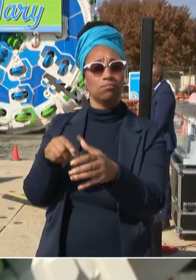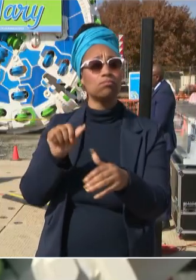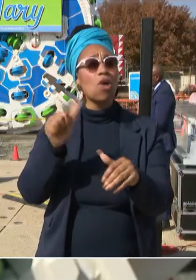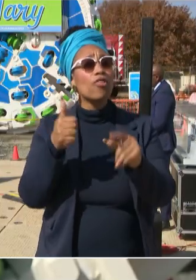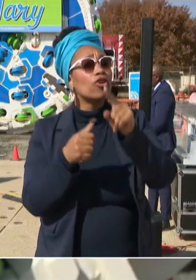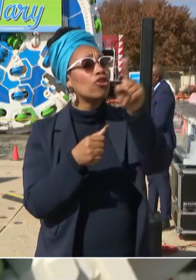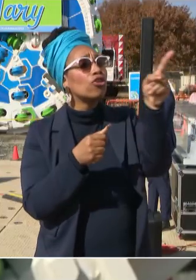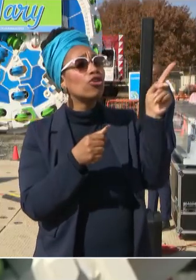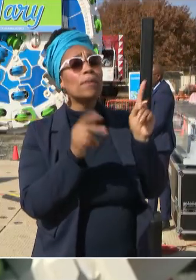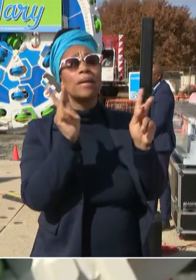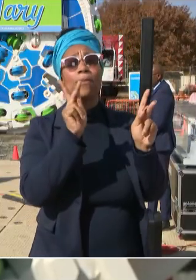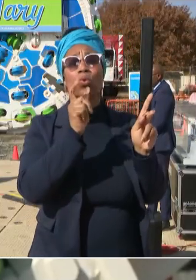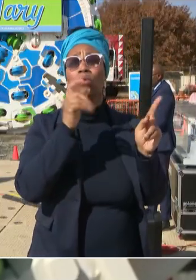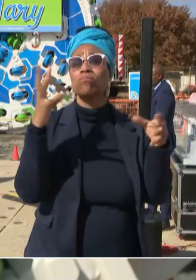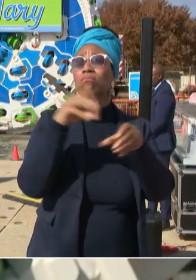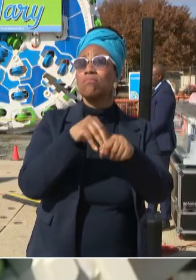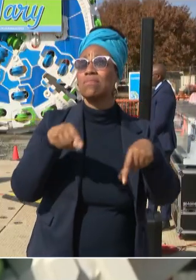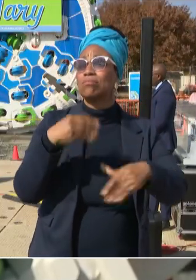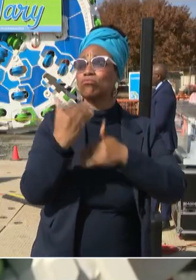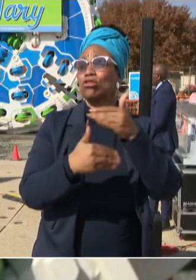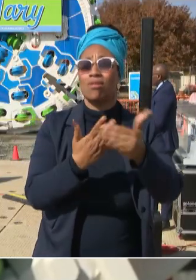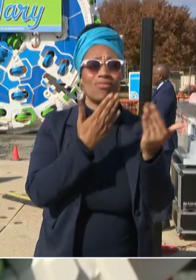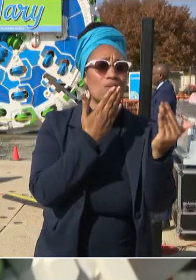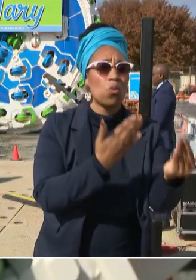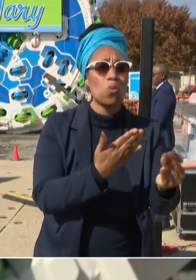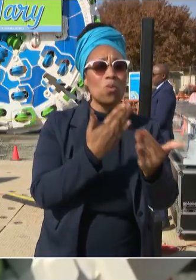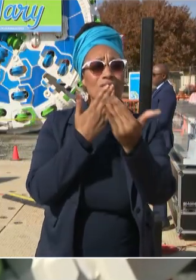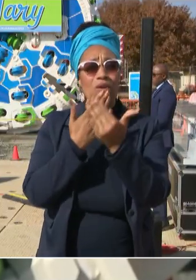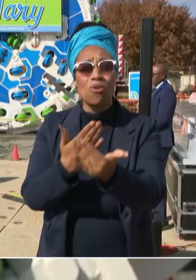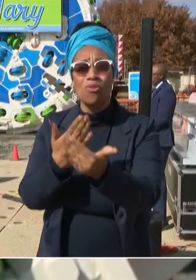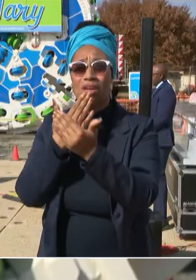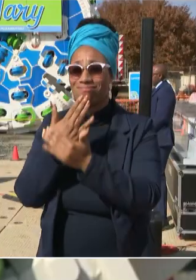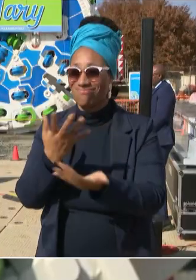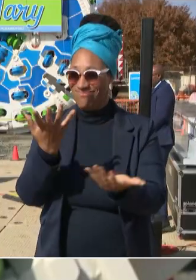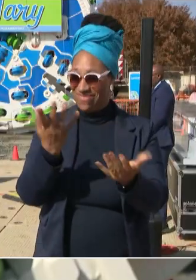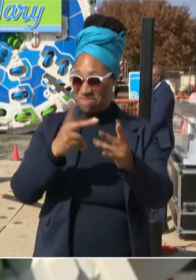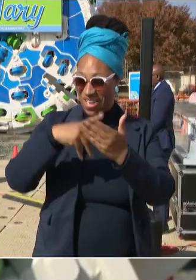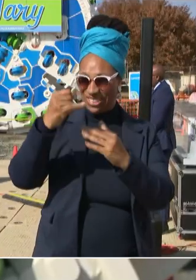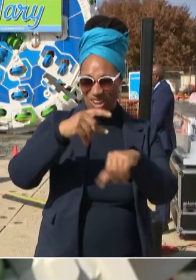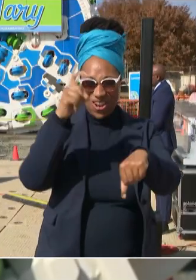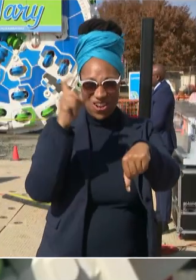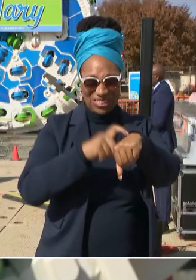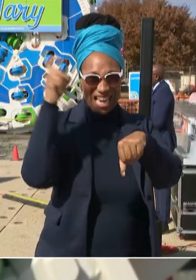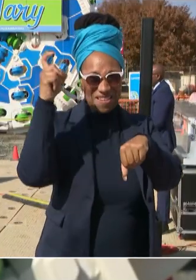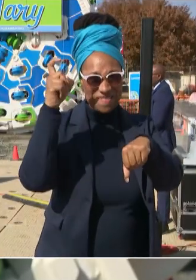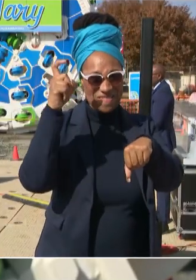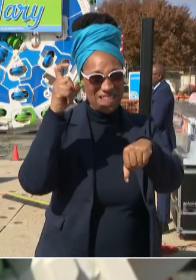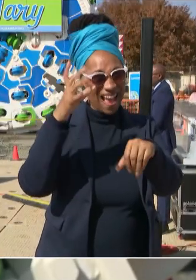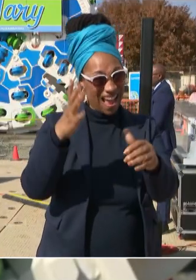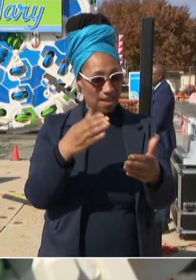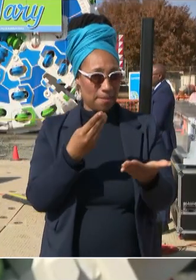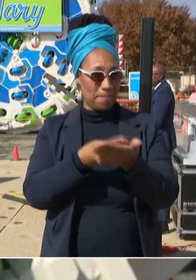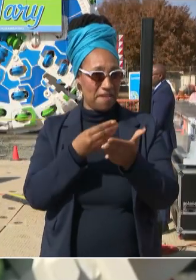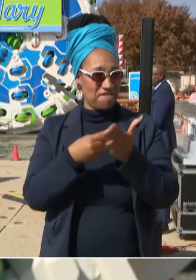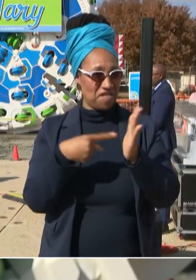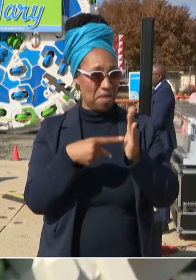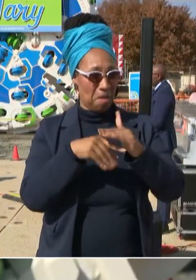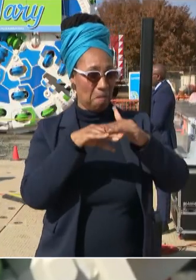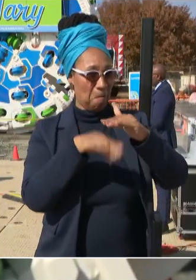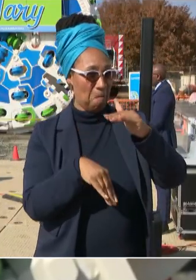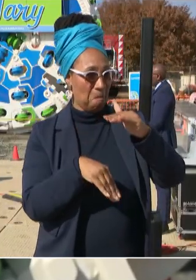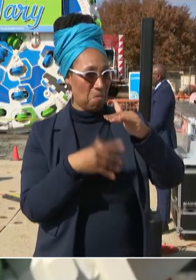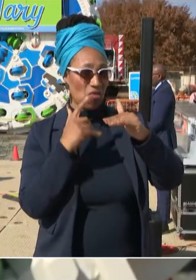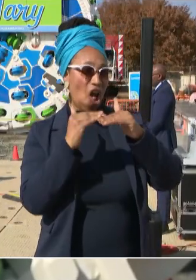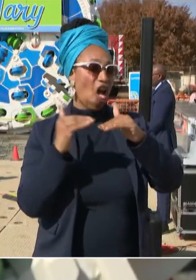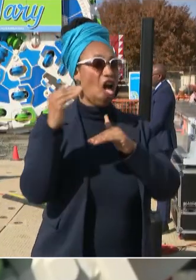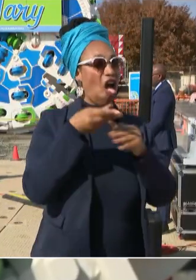you for being under budget and on time. And with that being said, we're proud to have Mary here. Thank you.